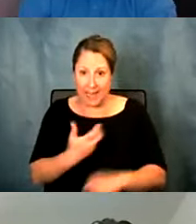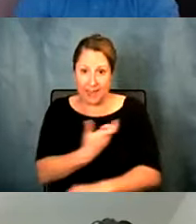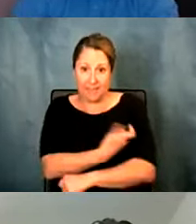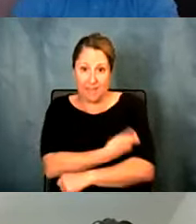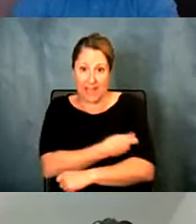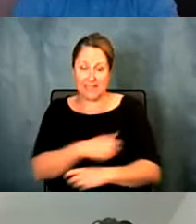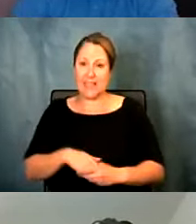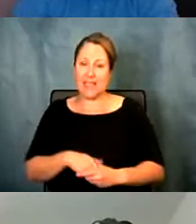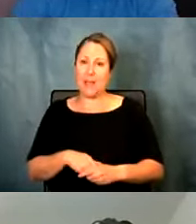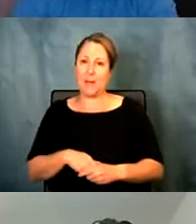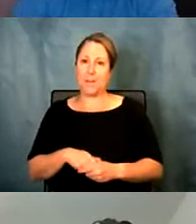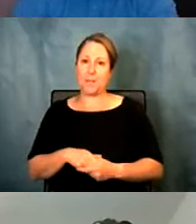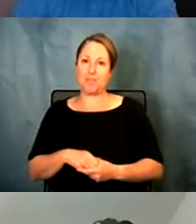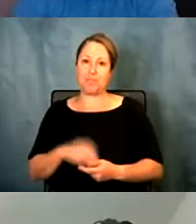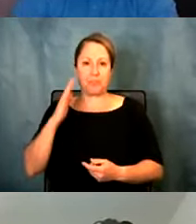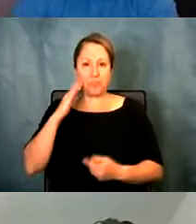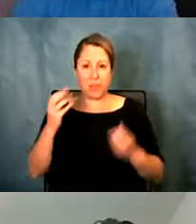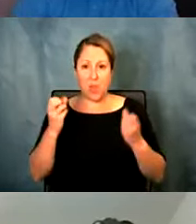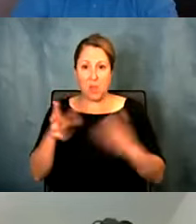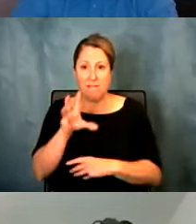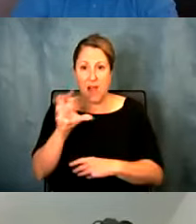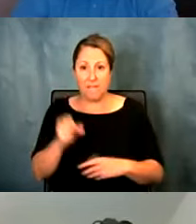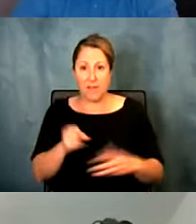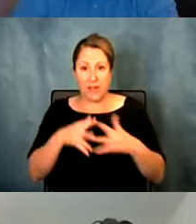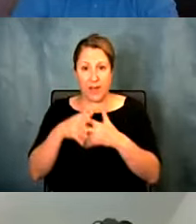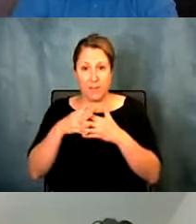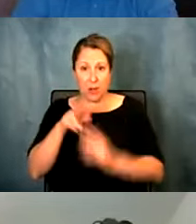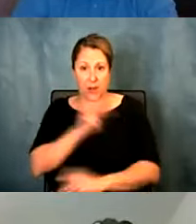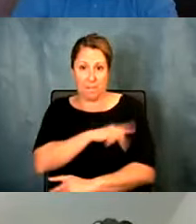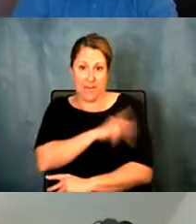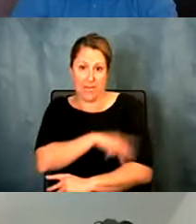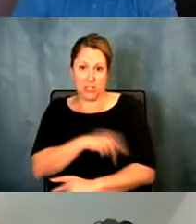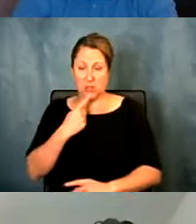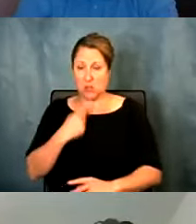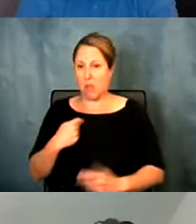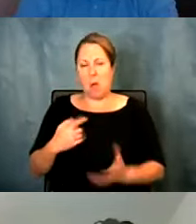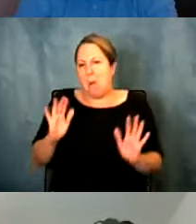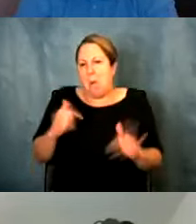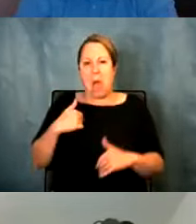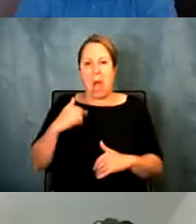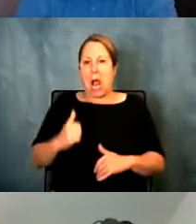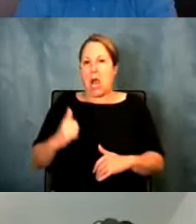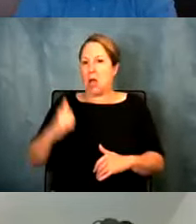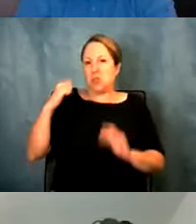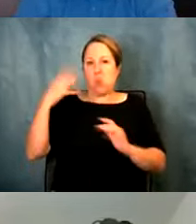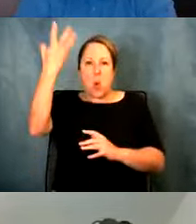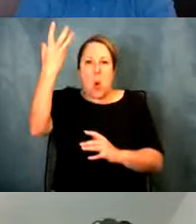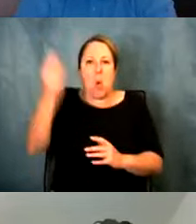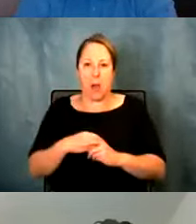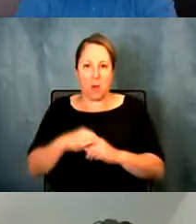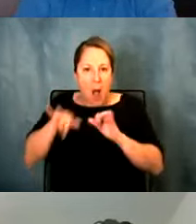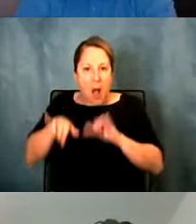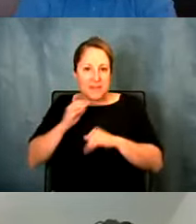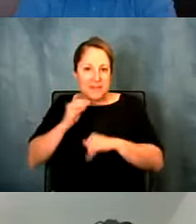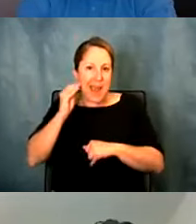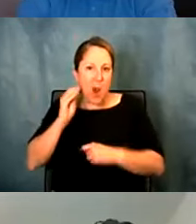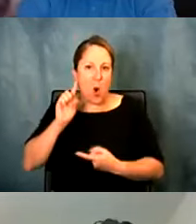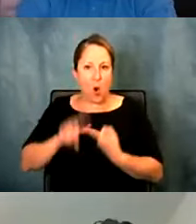I know a lot of African-American patients who have told me, I'm just not going to go out. I'm going to stay in until the vaccine or